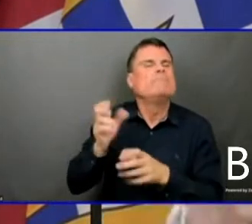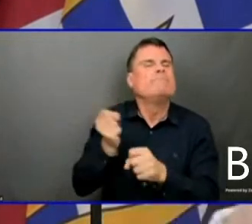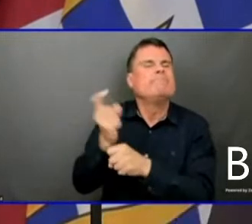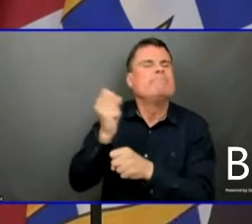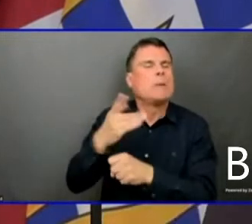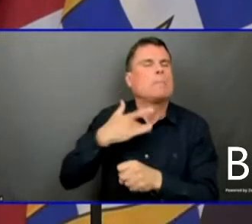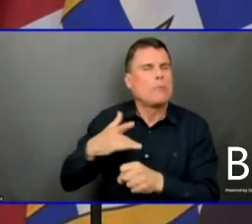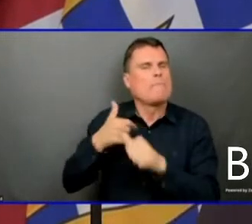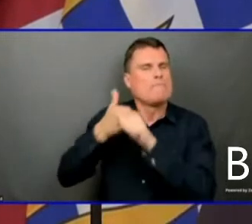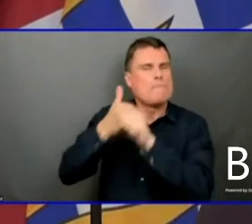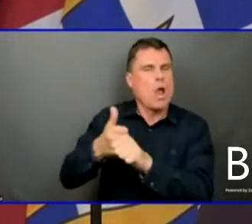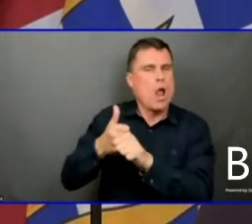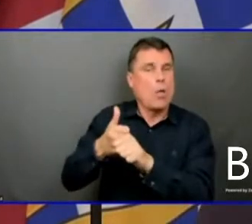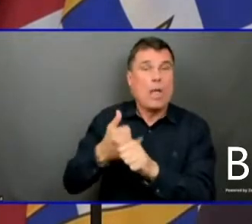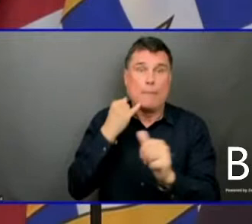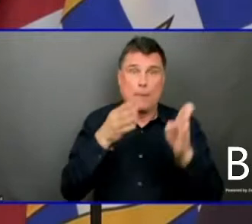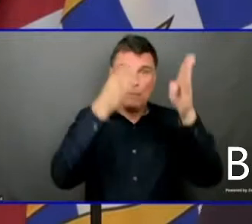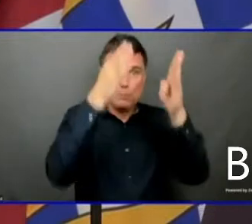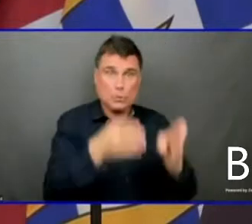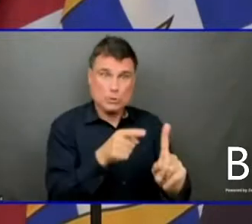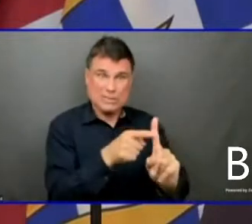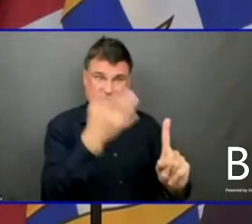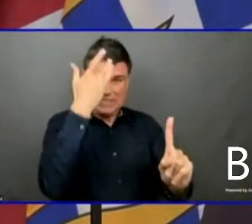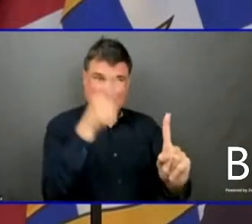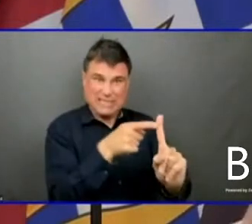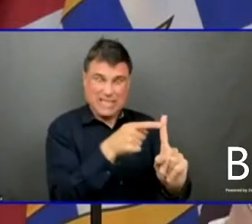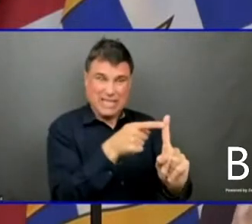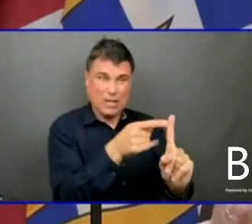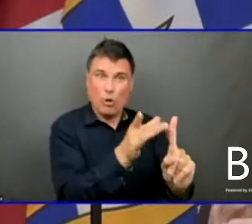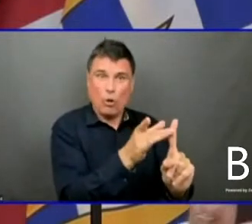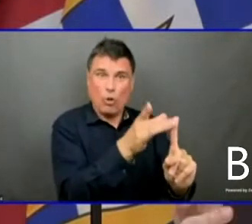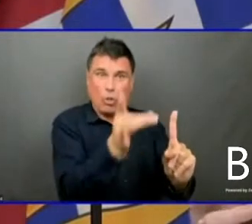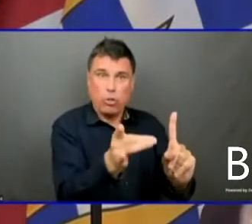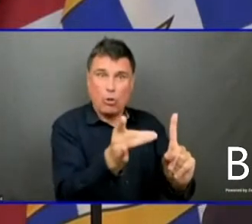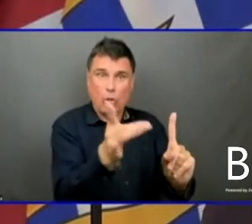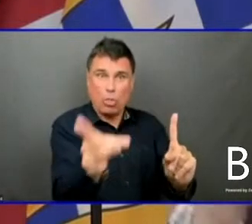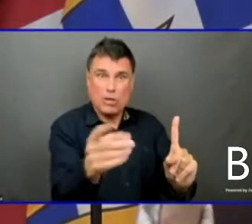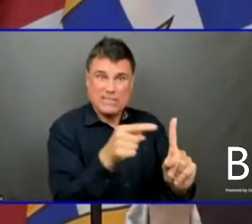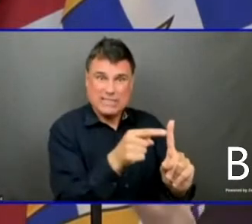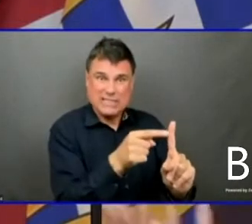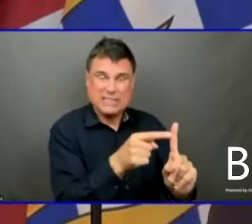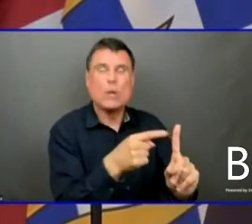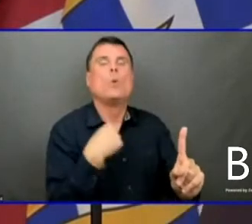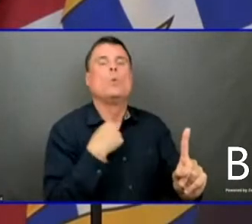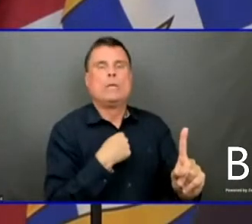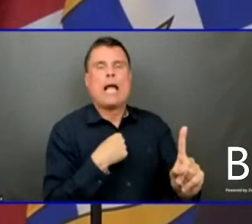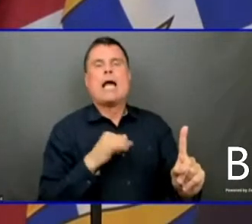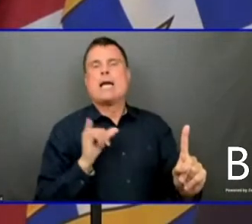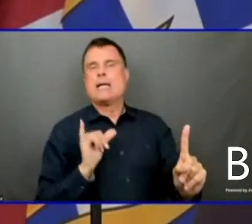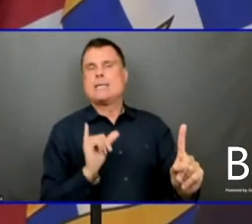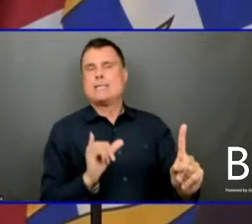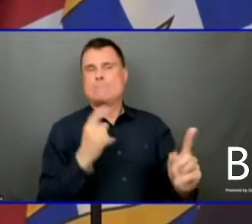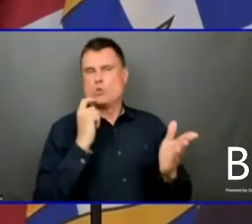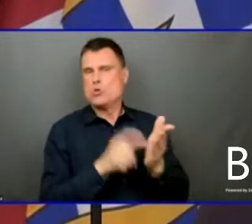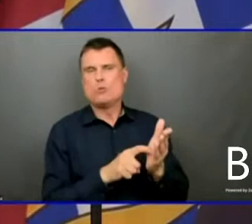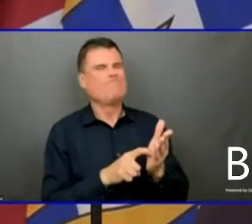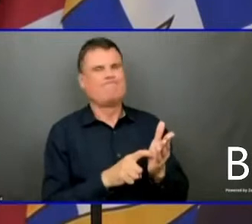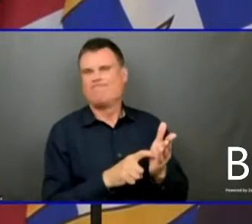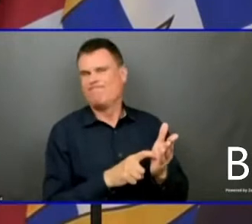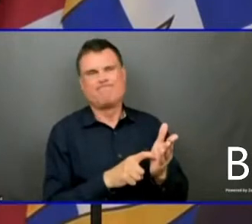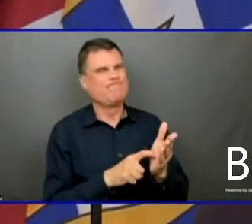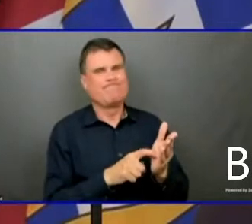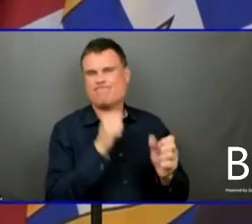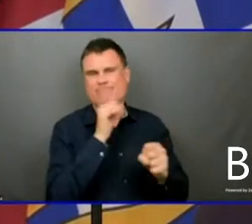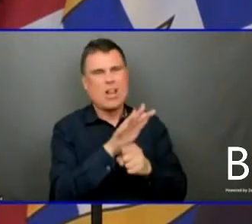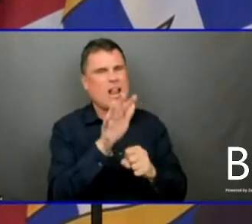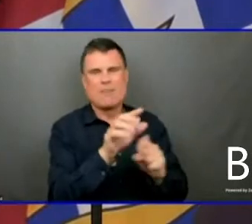we recognized that was not sensitive enough. It didn't catch outbreaks early enough with this new